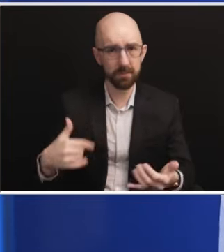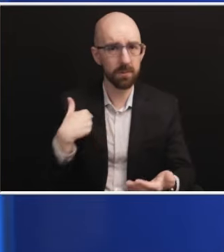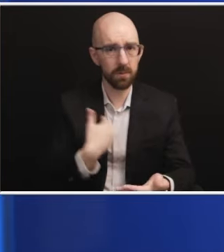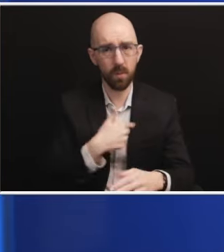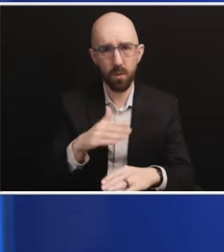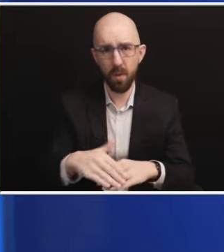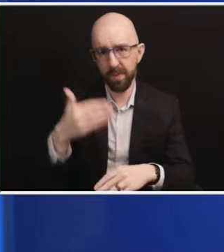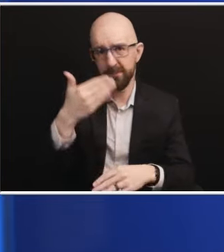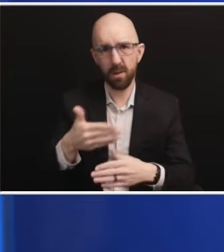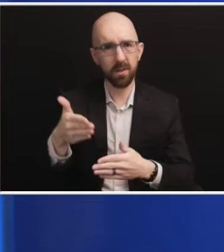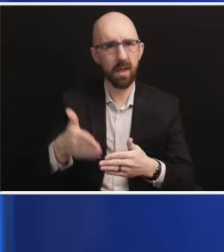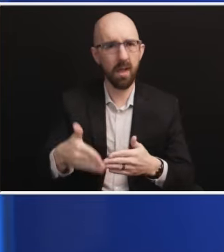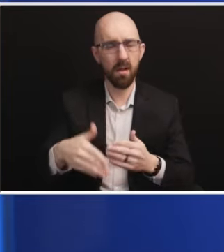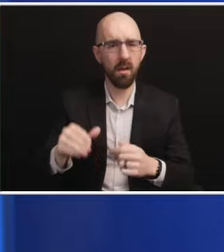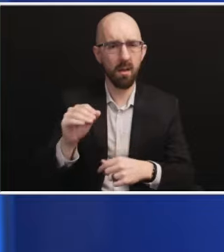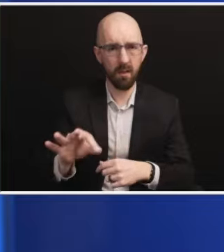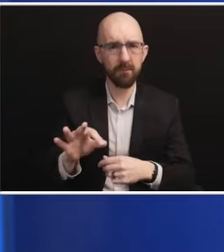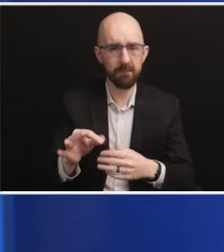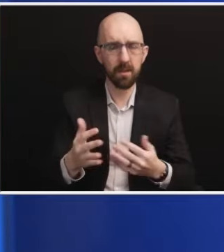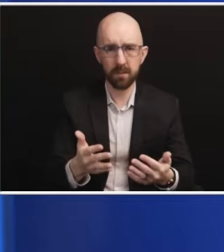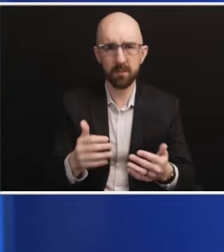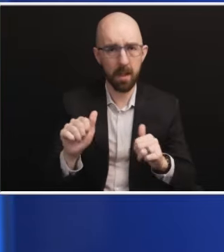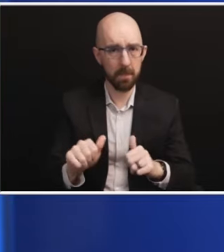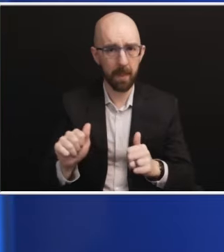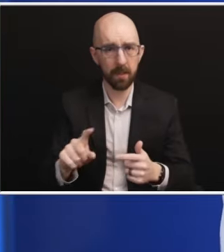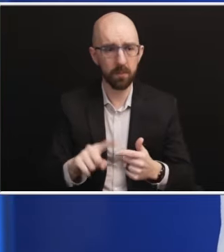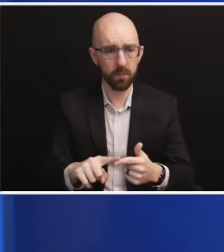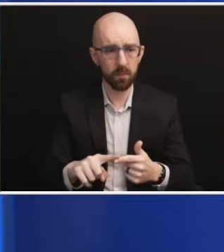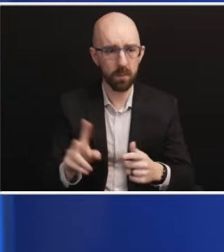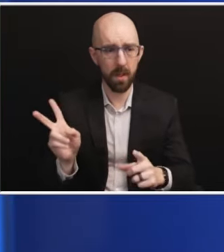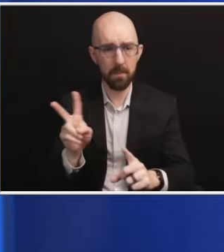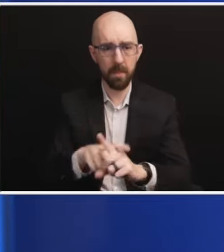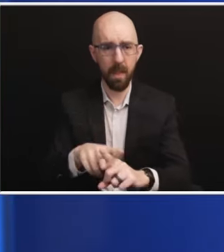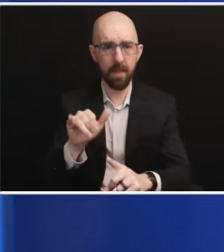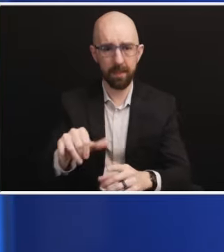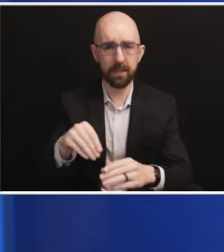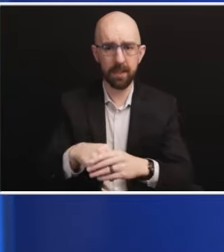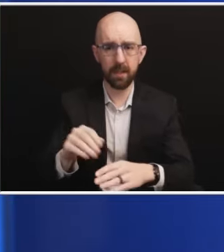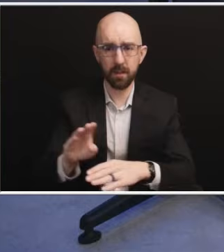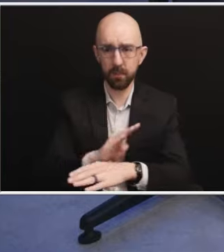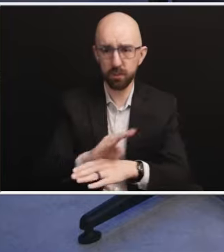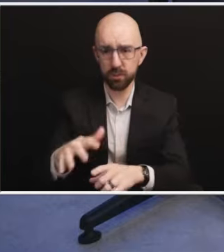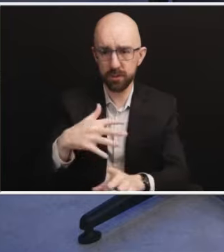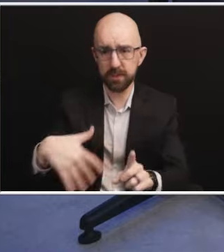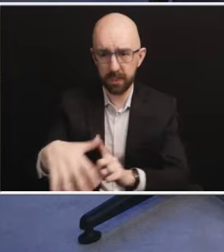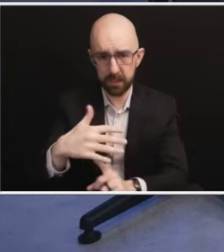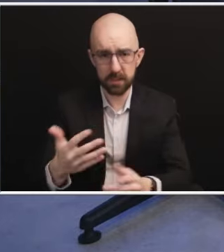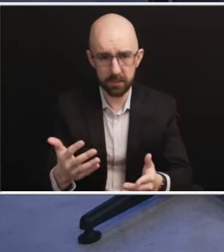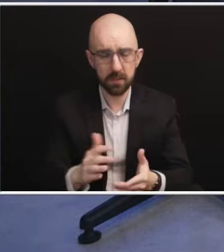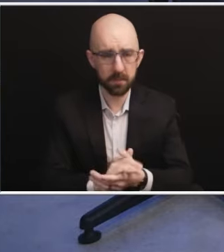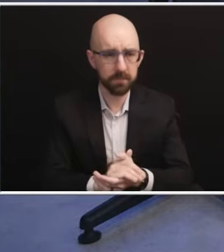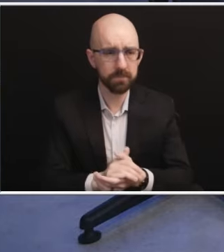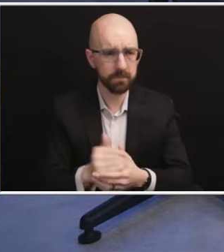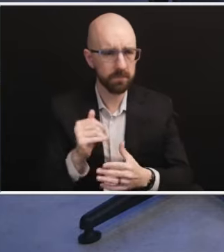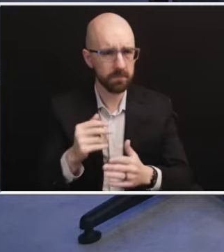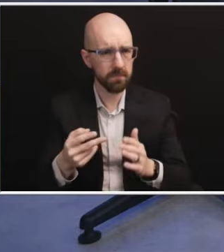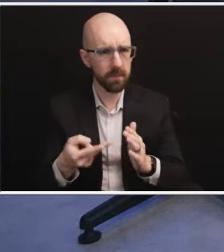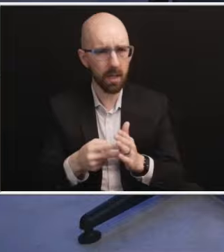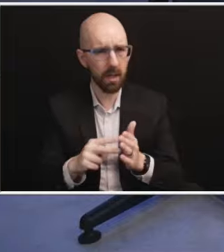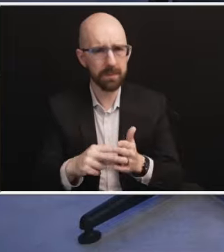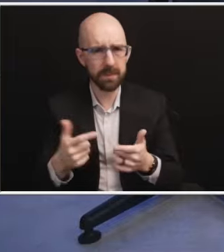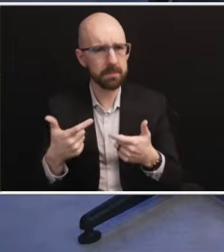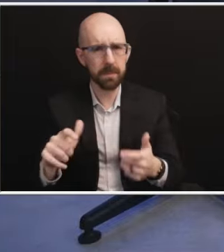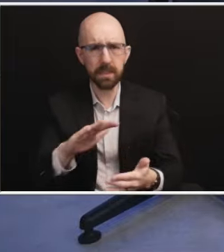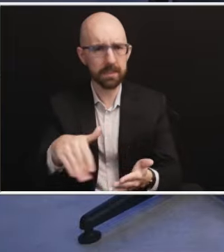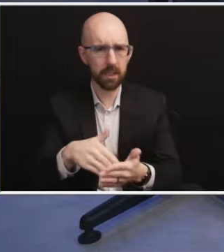the ability to apply these in the commercial setting. Yeah. So, I mean, obviously, already a big center even before CAR